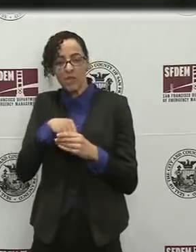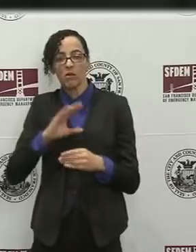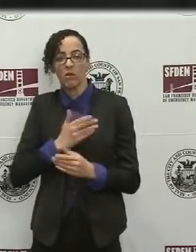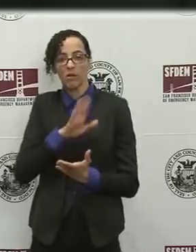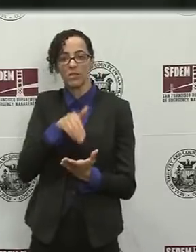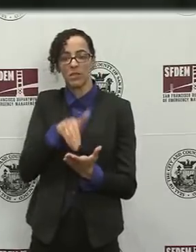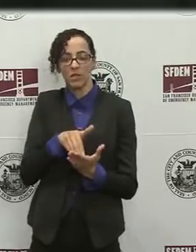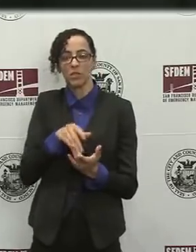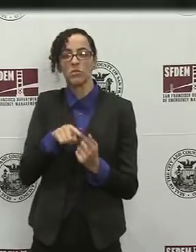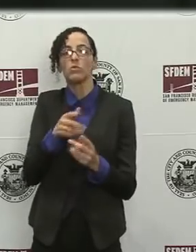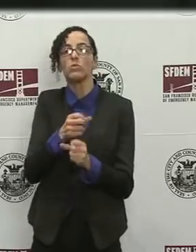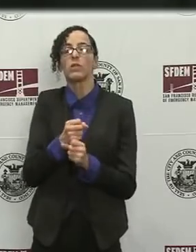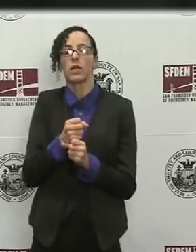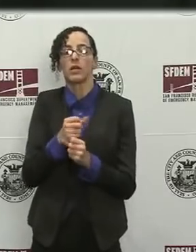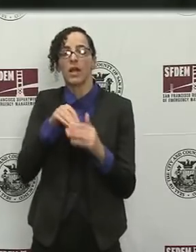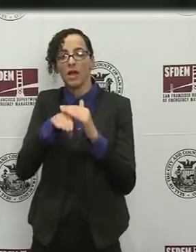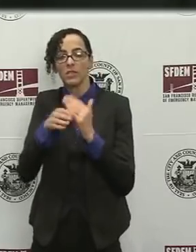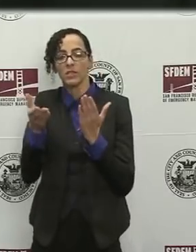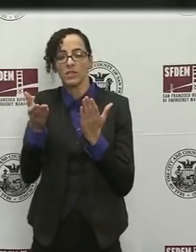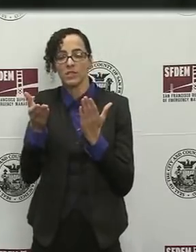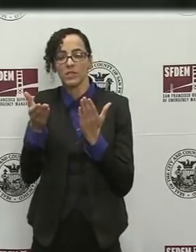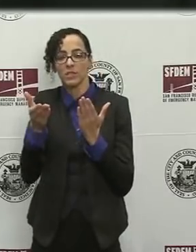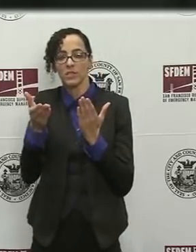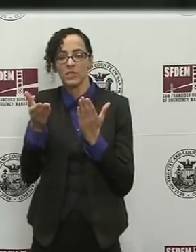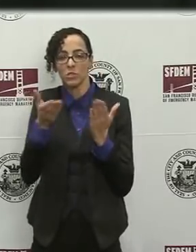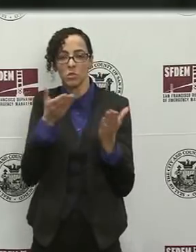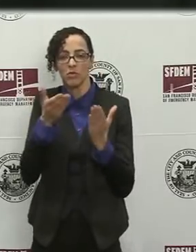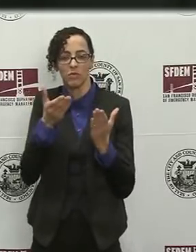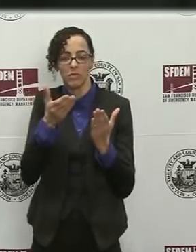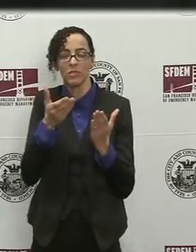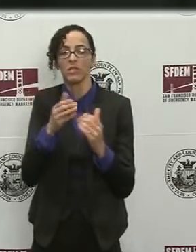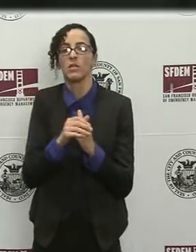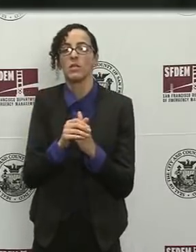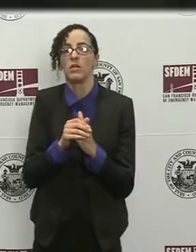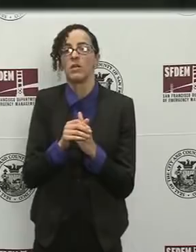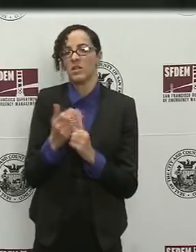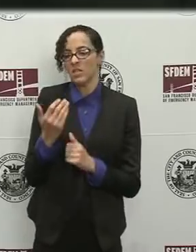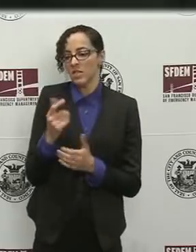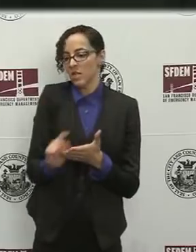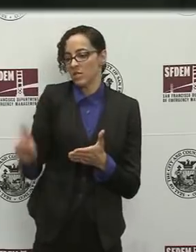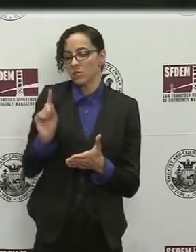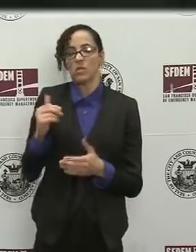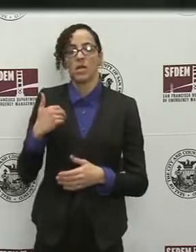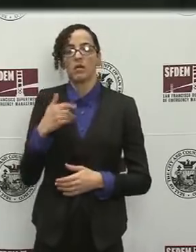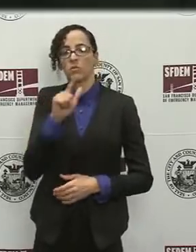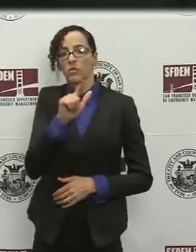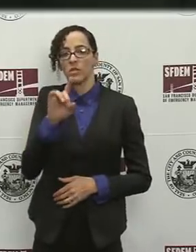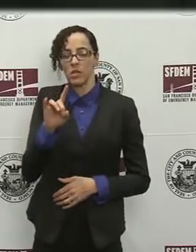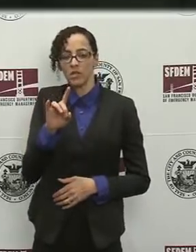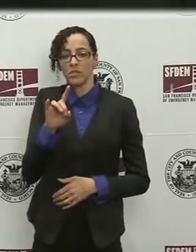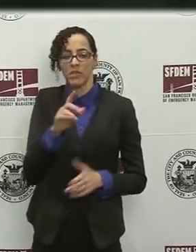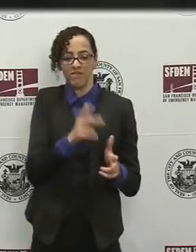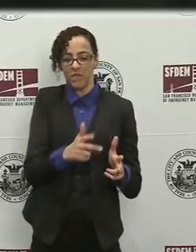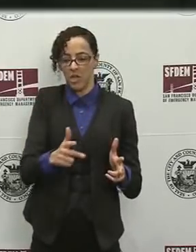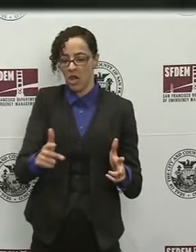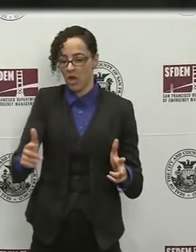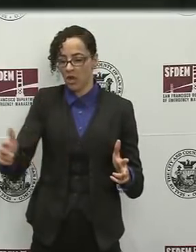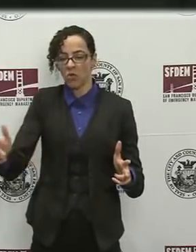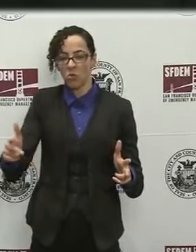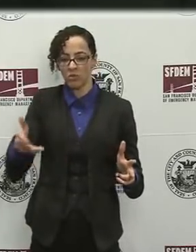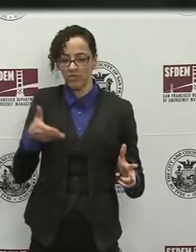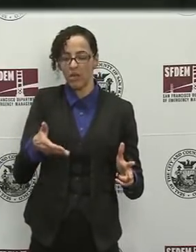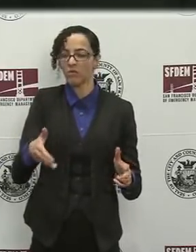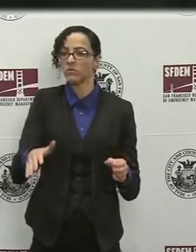their homelessness. As of late last week, there were 25 vehicles on site, which is essentially full for us. And